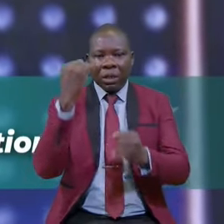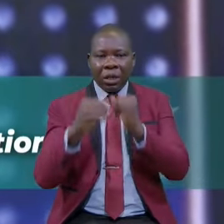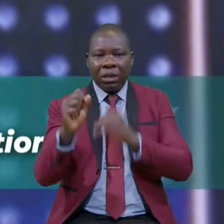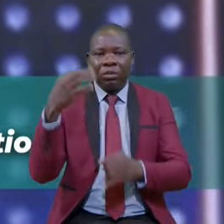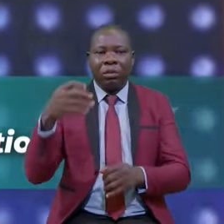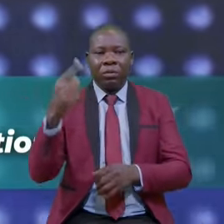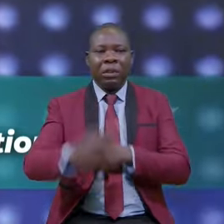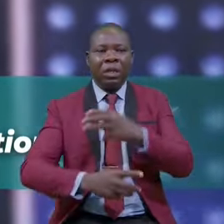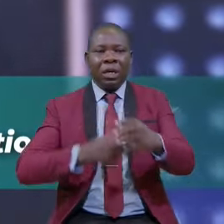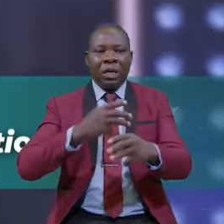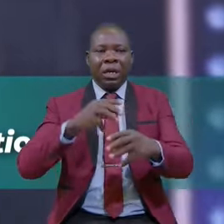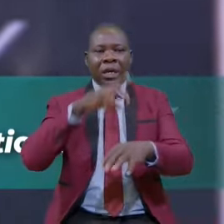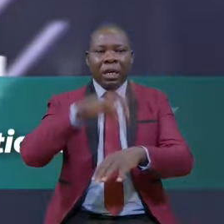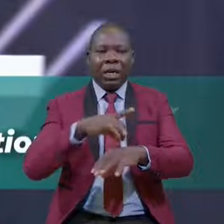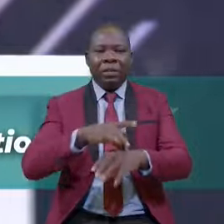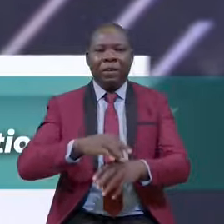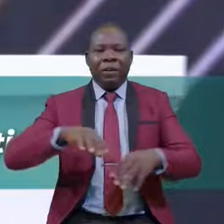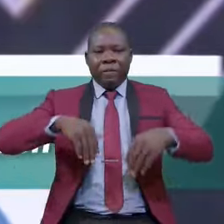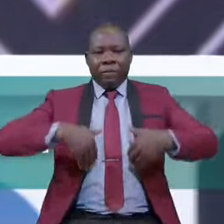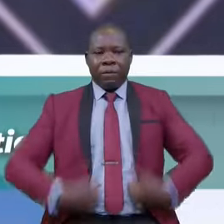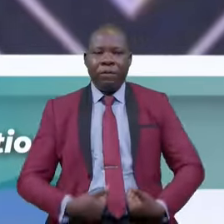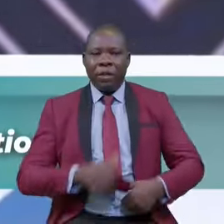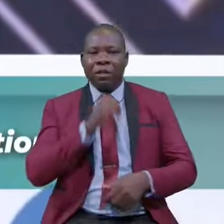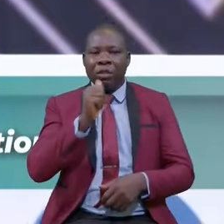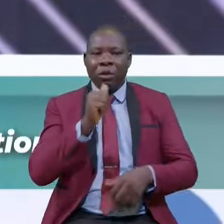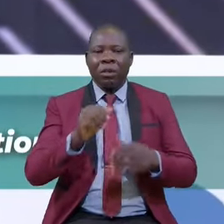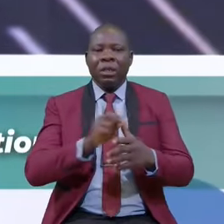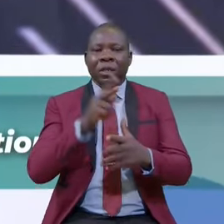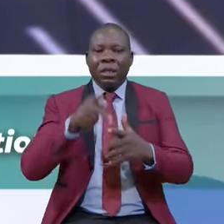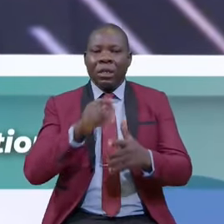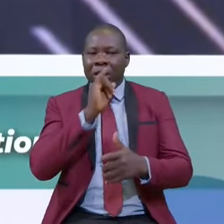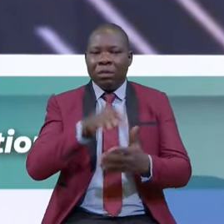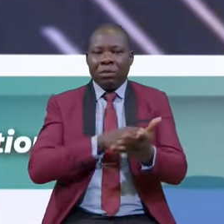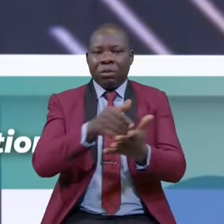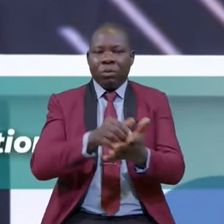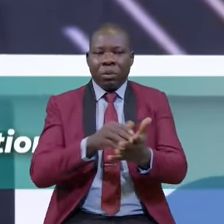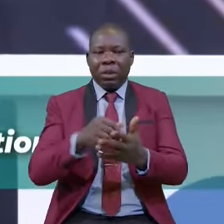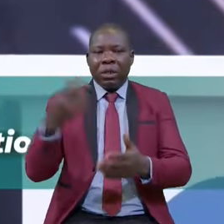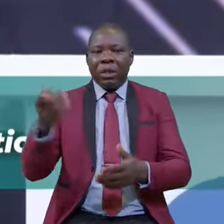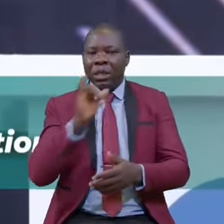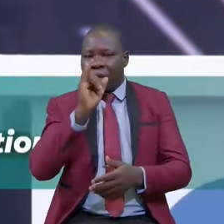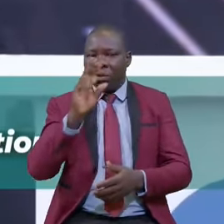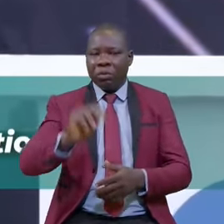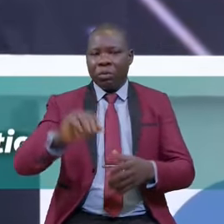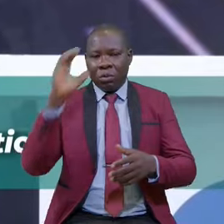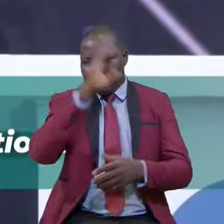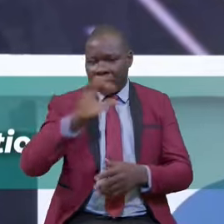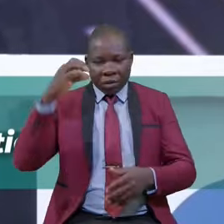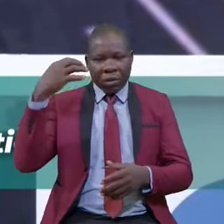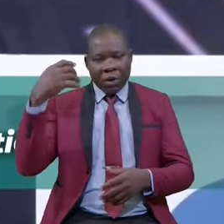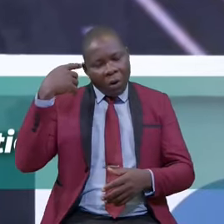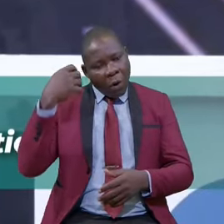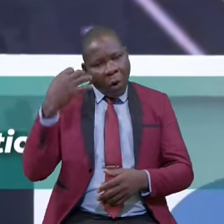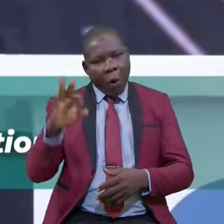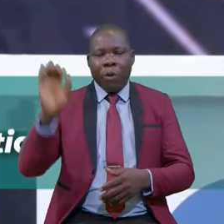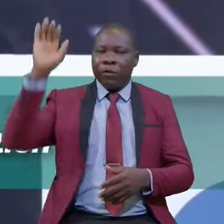his understanding. We cannot dig so deep and go so high and search so